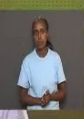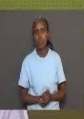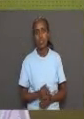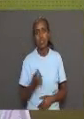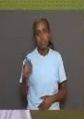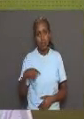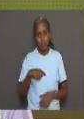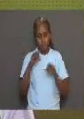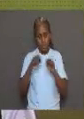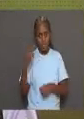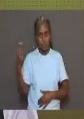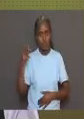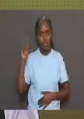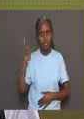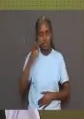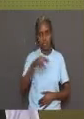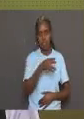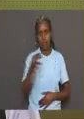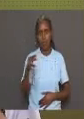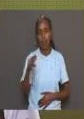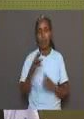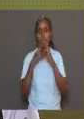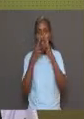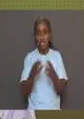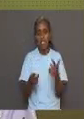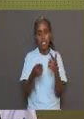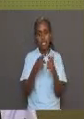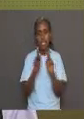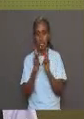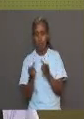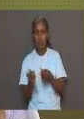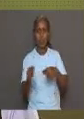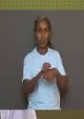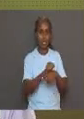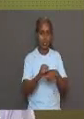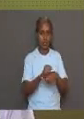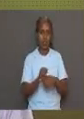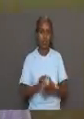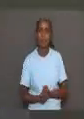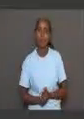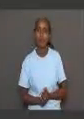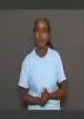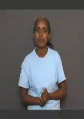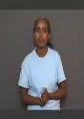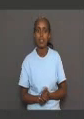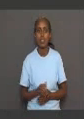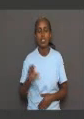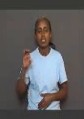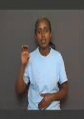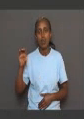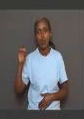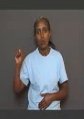We can use this table to answer the second part of the activity.